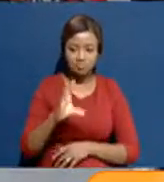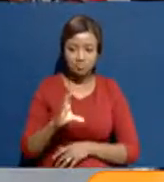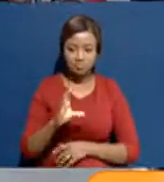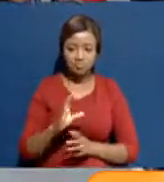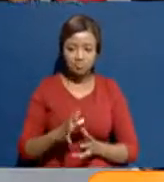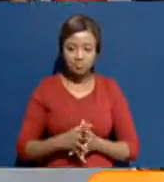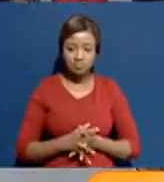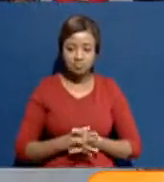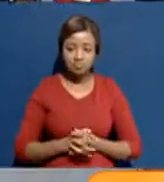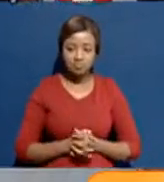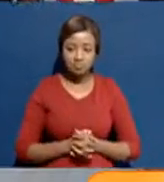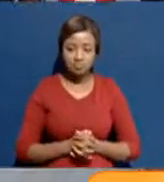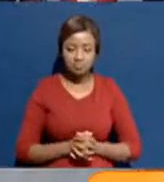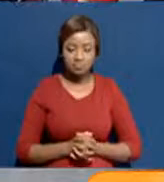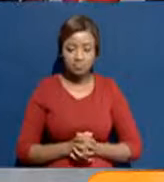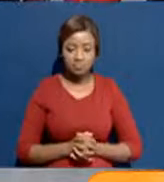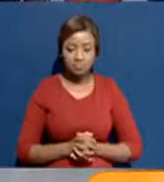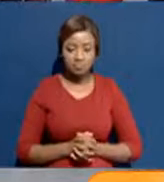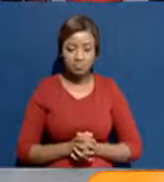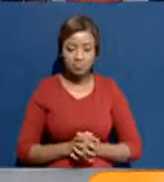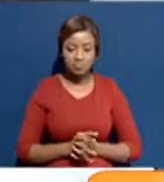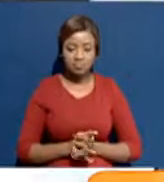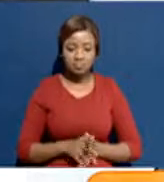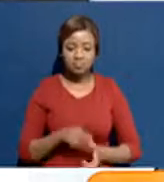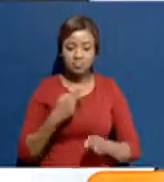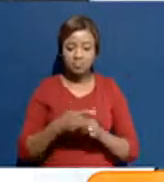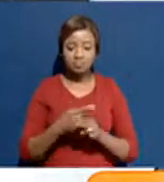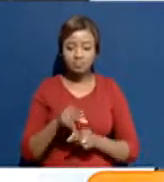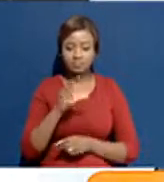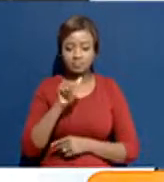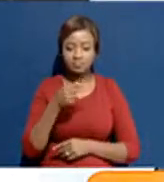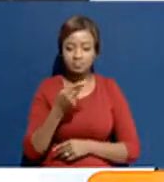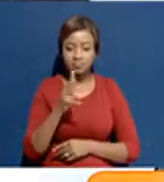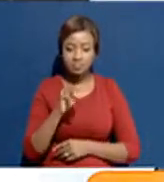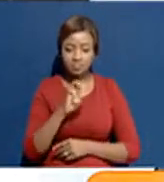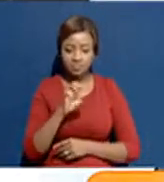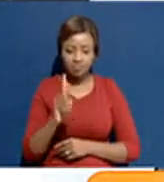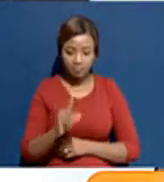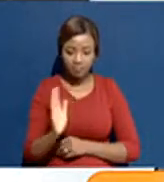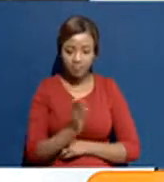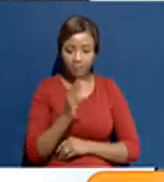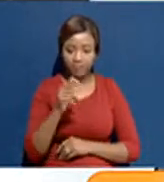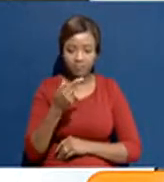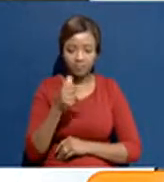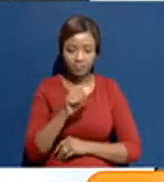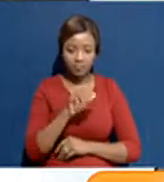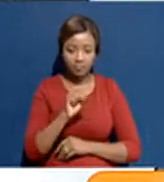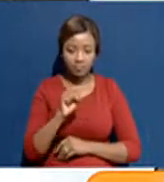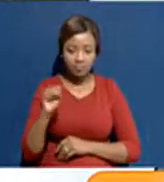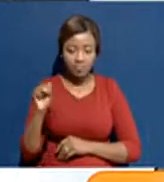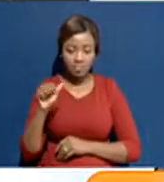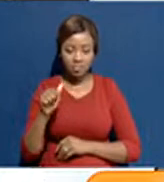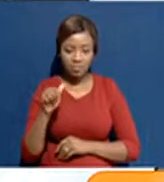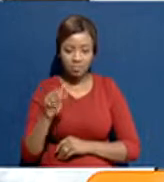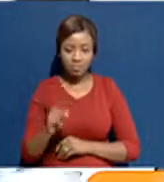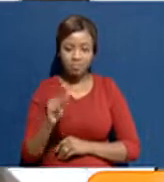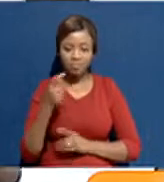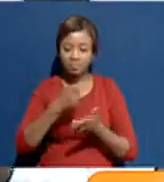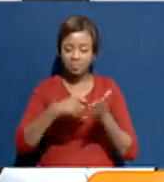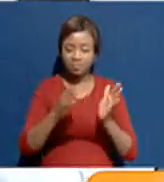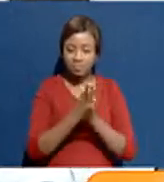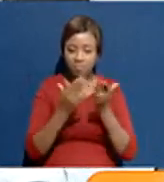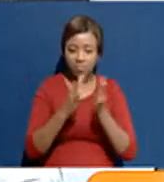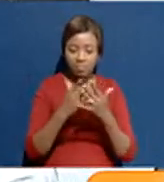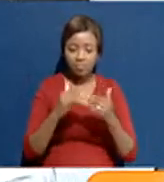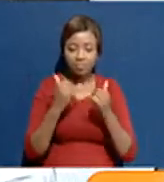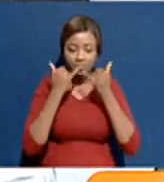Electoral and Boundaries Commission, Ahmed Issack Hassan, joins us. I'm telling you, he's written a book called Referee of